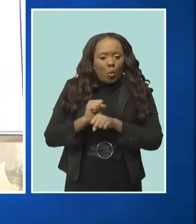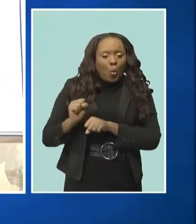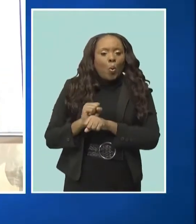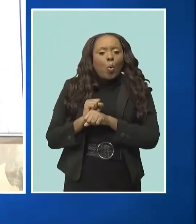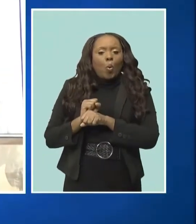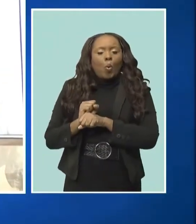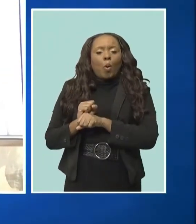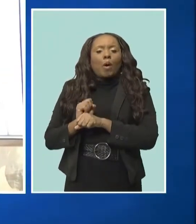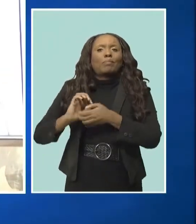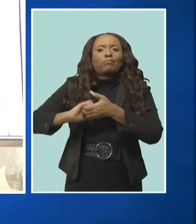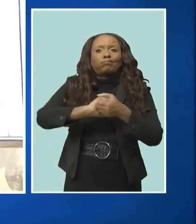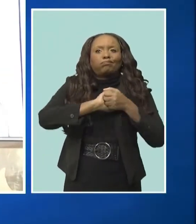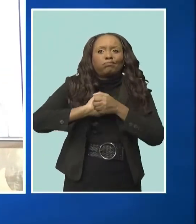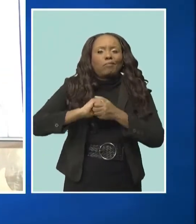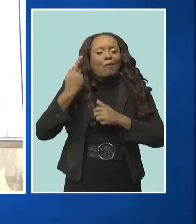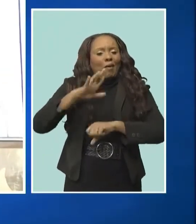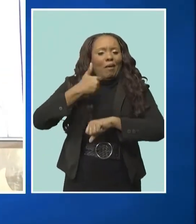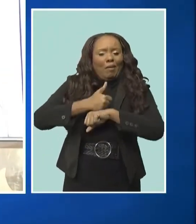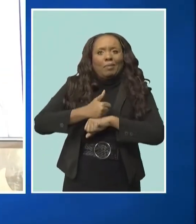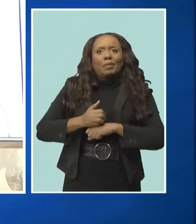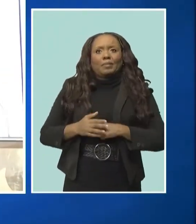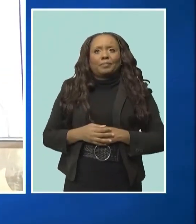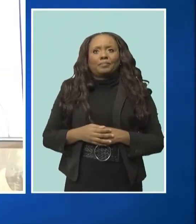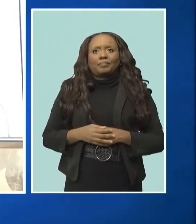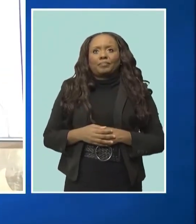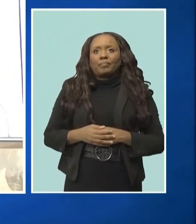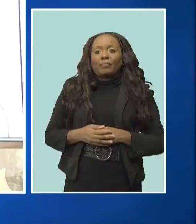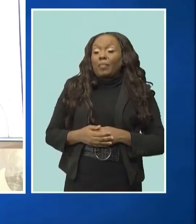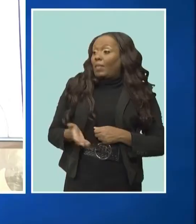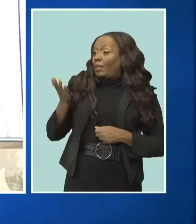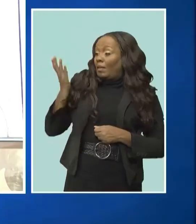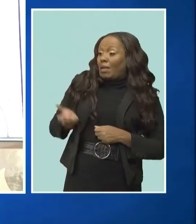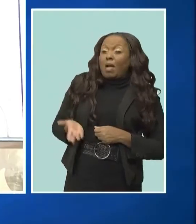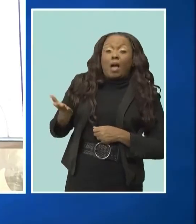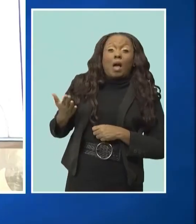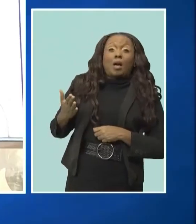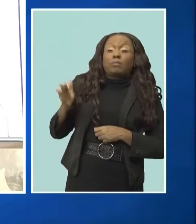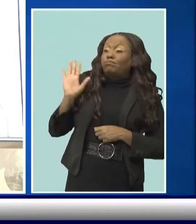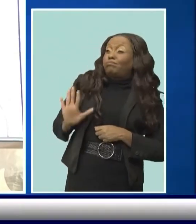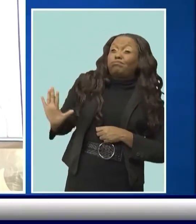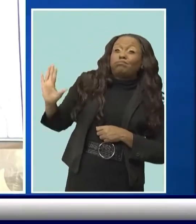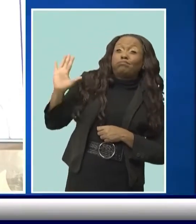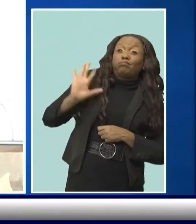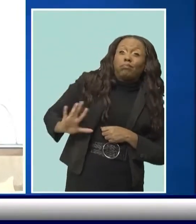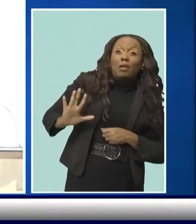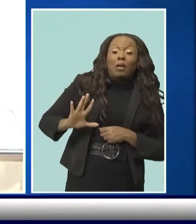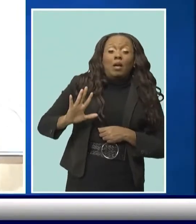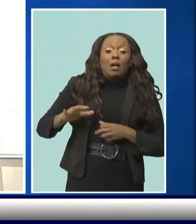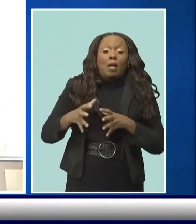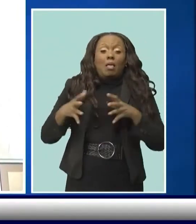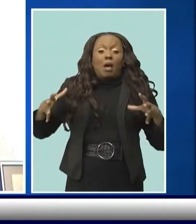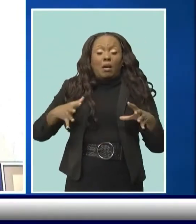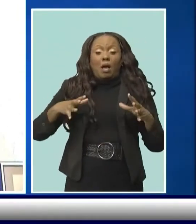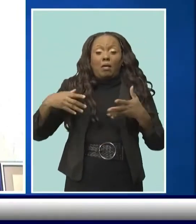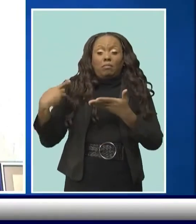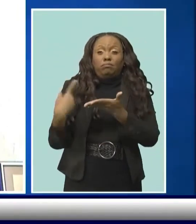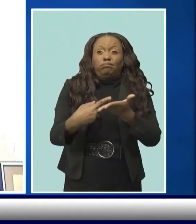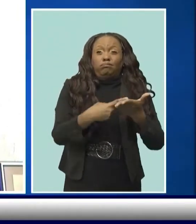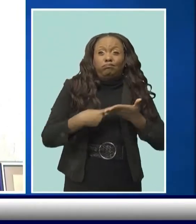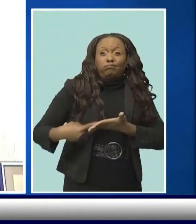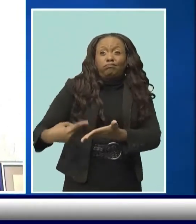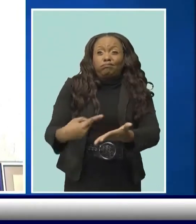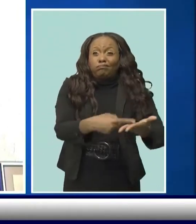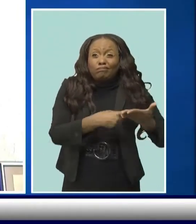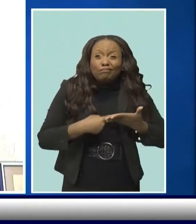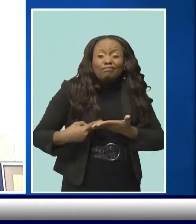effort in primary health care. This display represents a collaboration, a significant